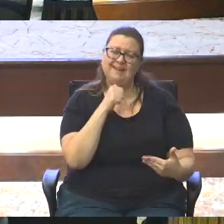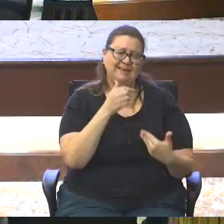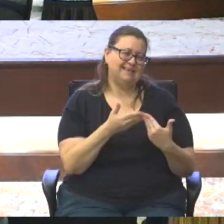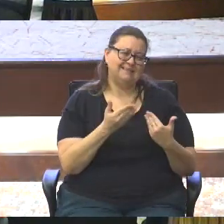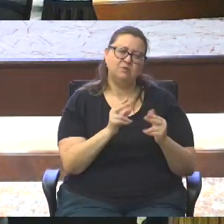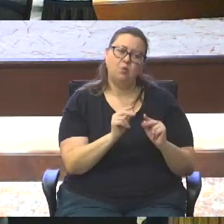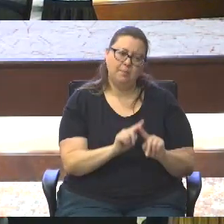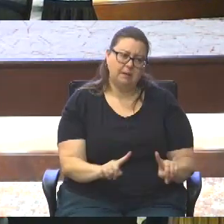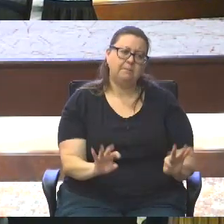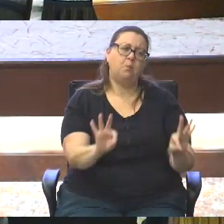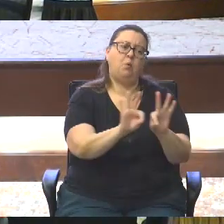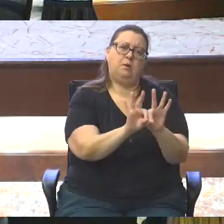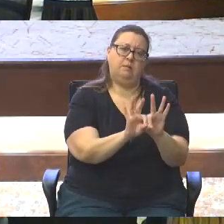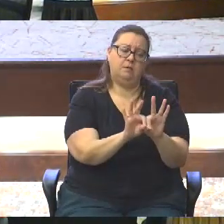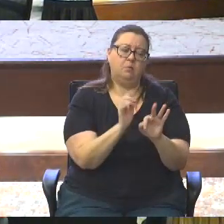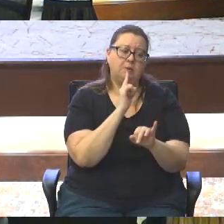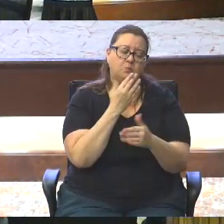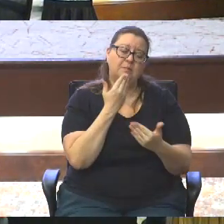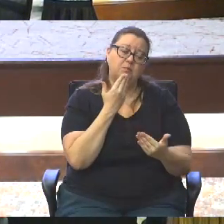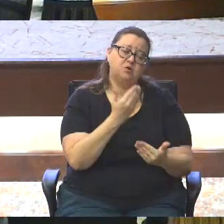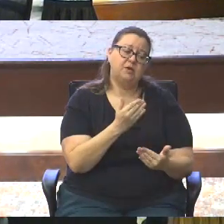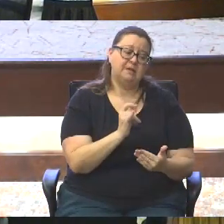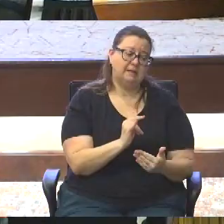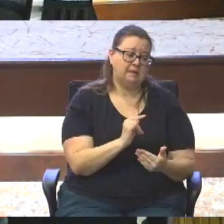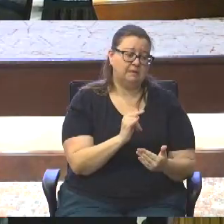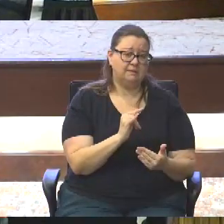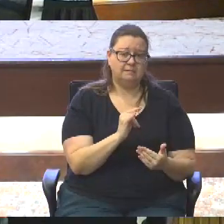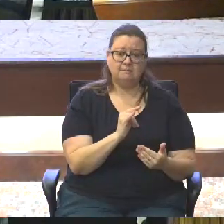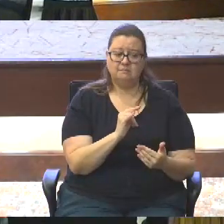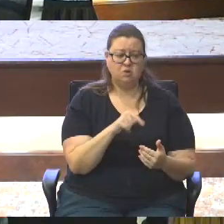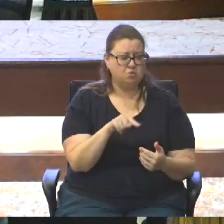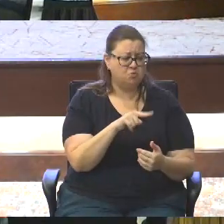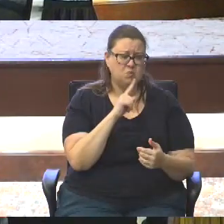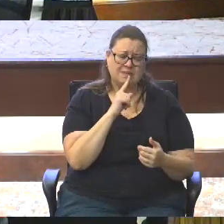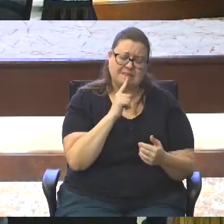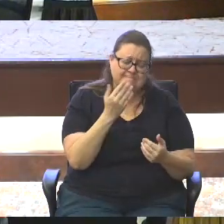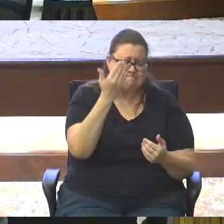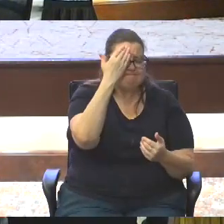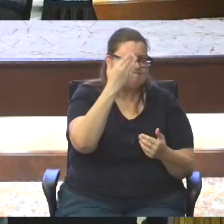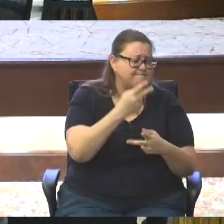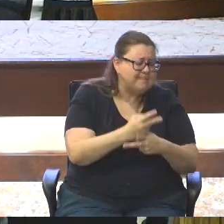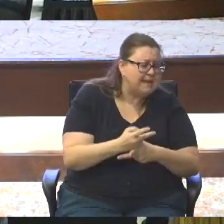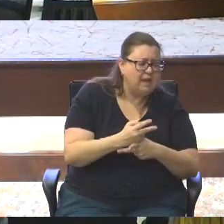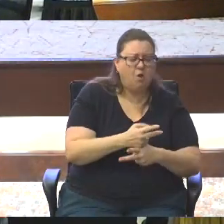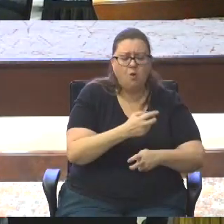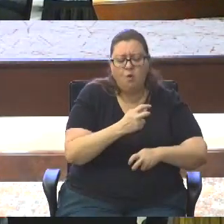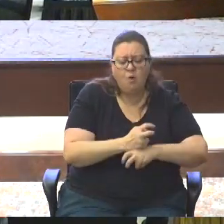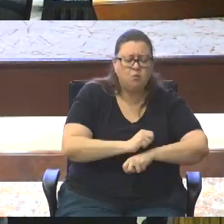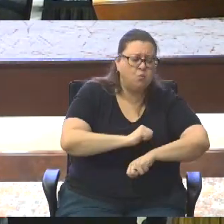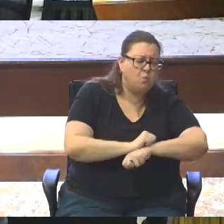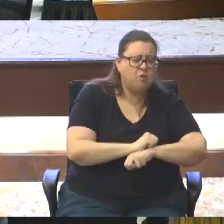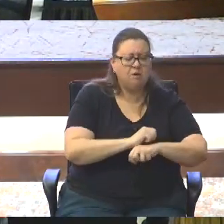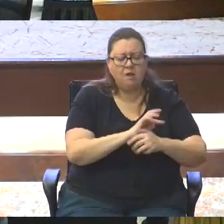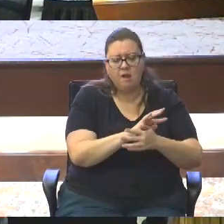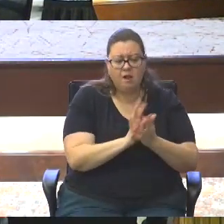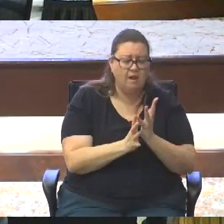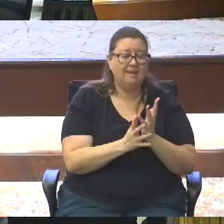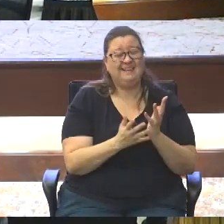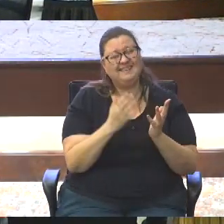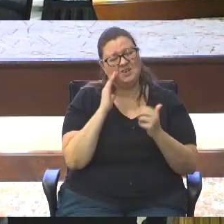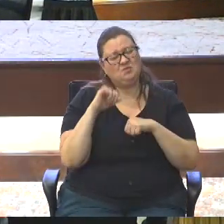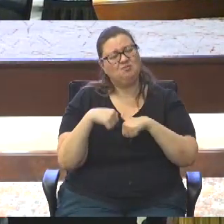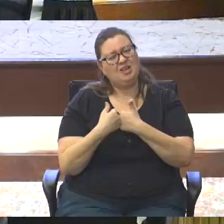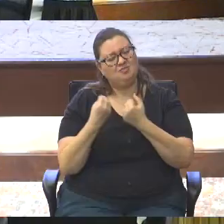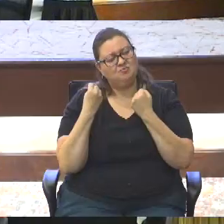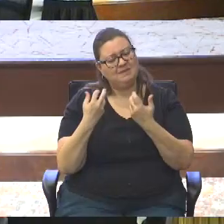it's important work, and we appreciate how conscientious our staff is, how hardworking, given the challenges that they face. So thank you for